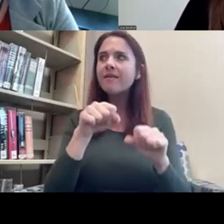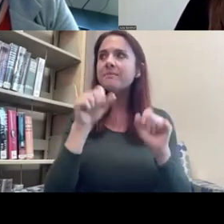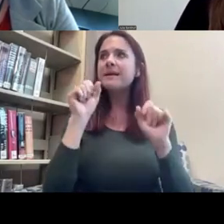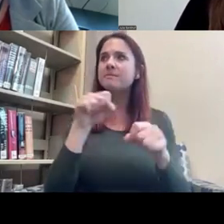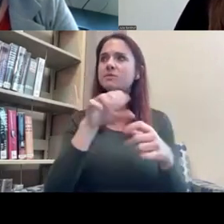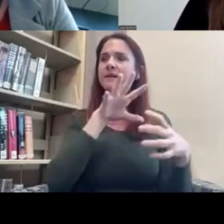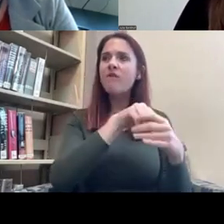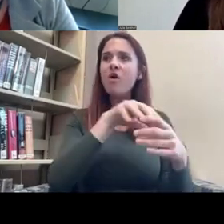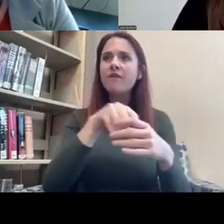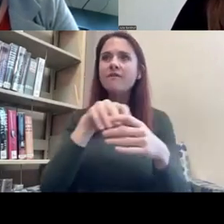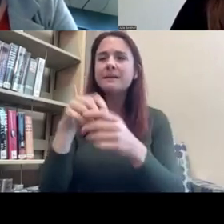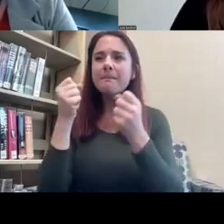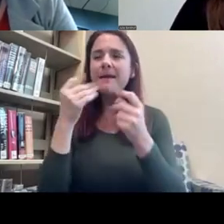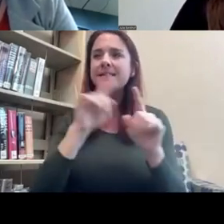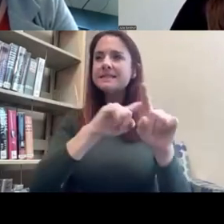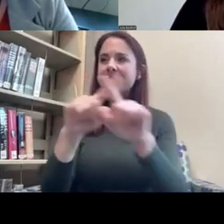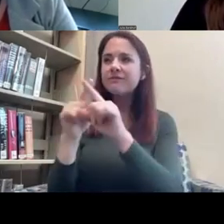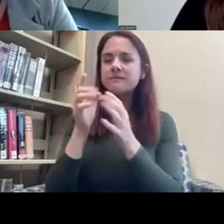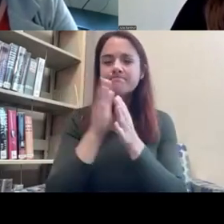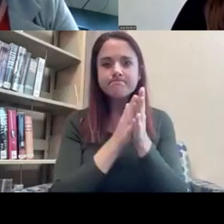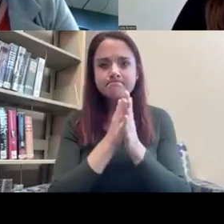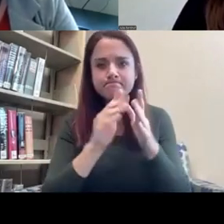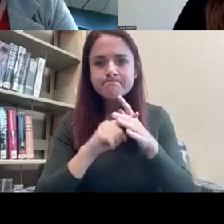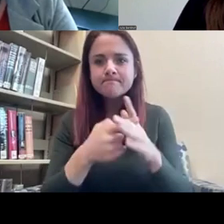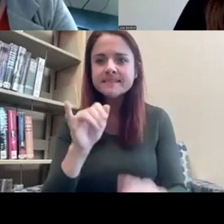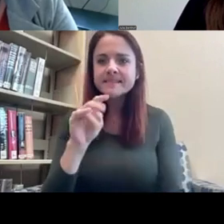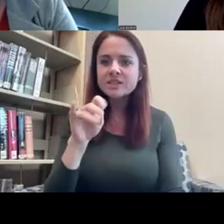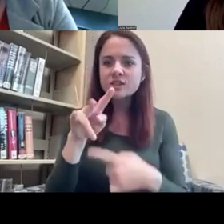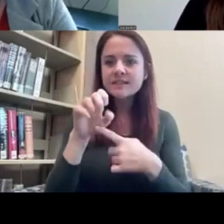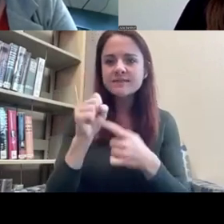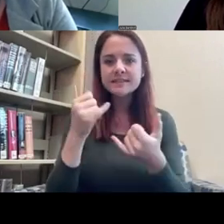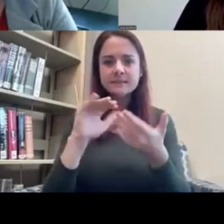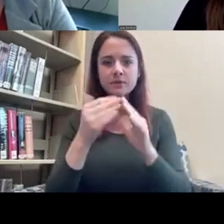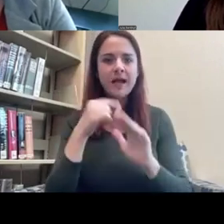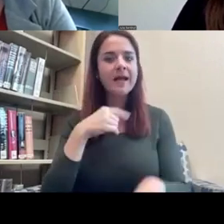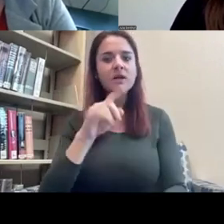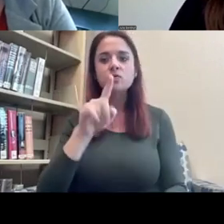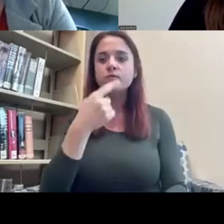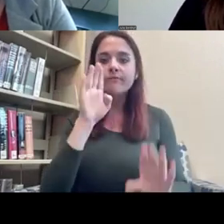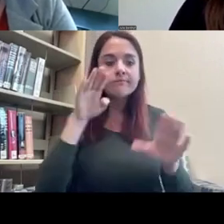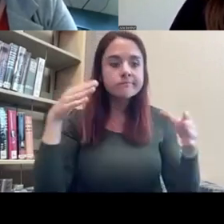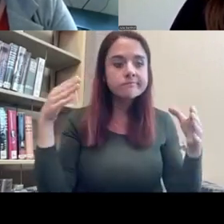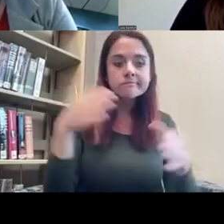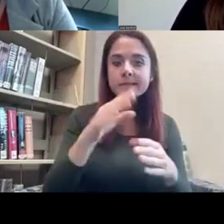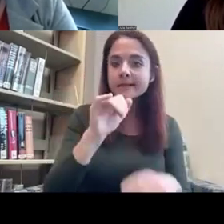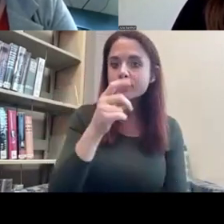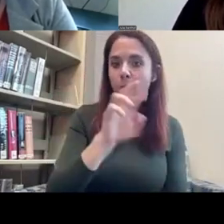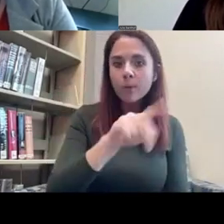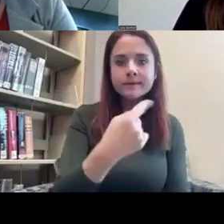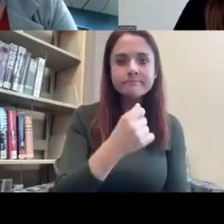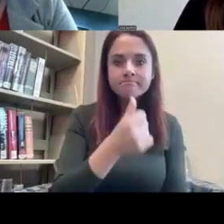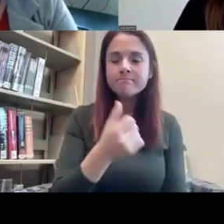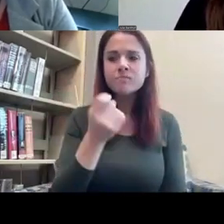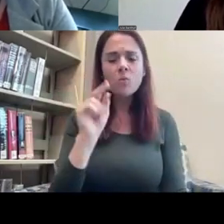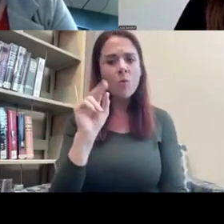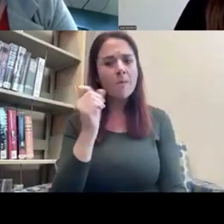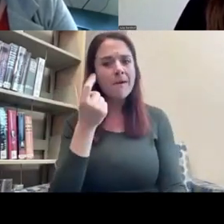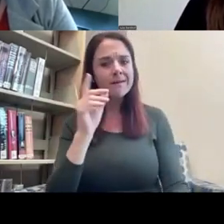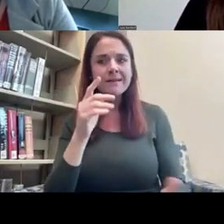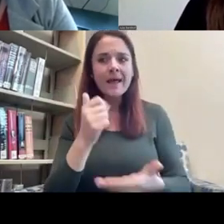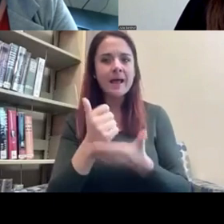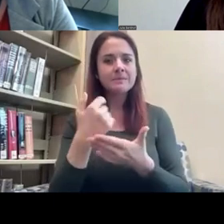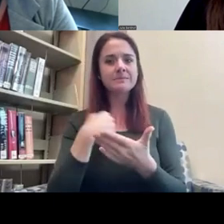many different initiatives throughout the community. I don't focus solely on cancer, but it gives me the knowledge to be able to make